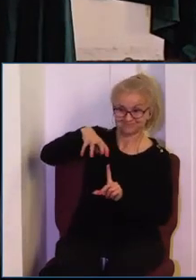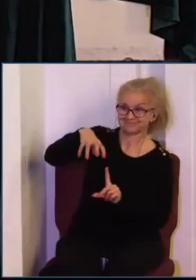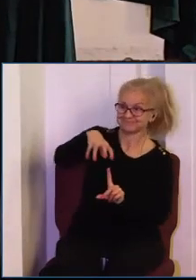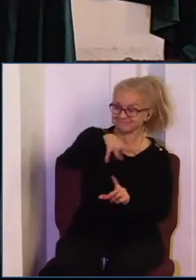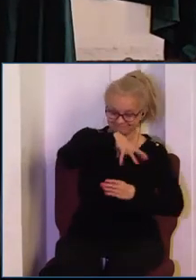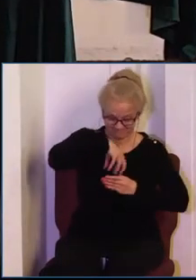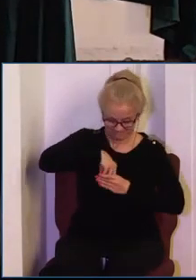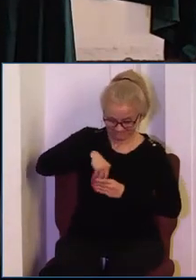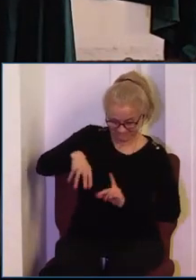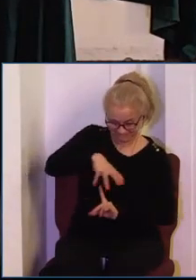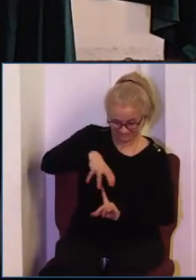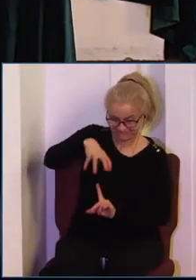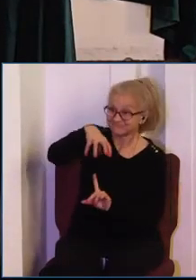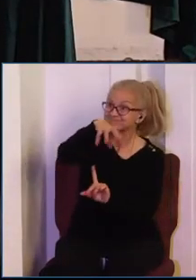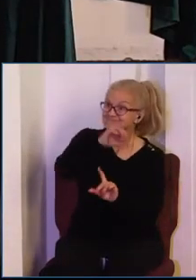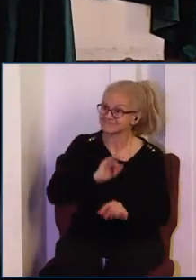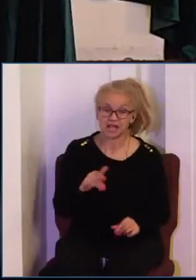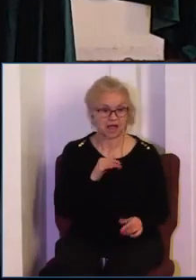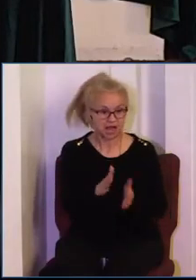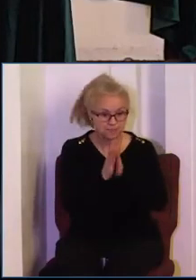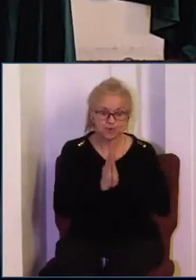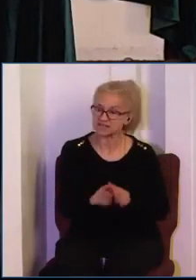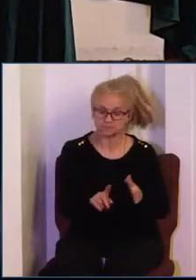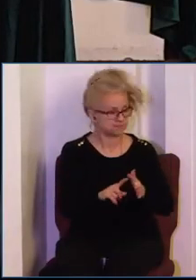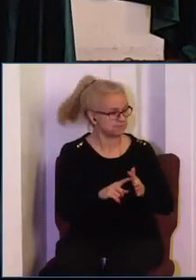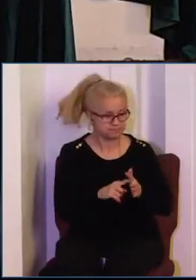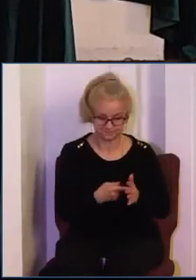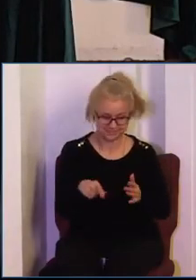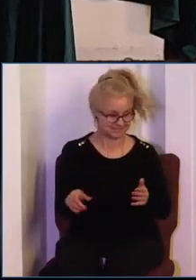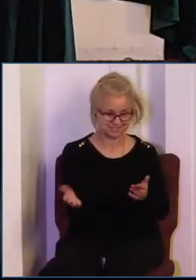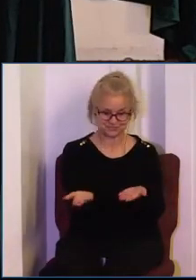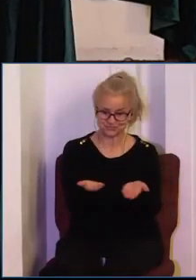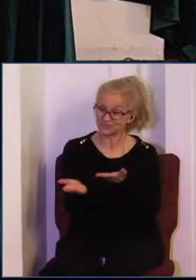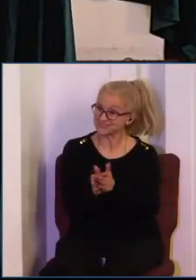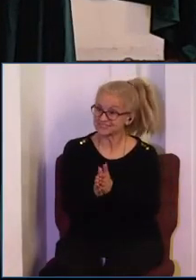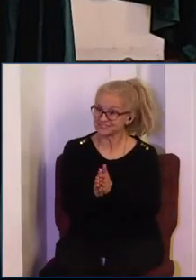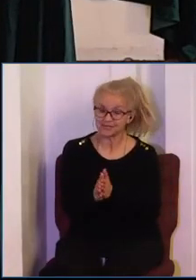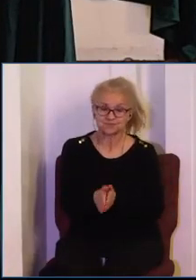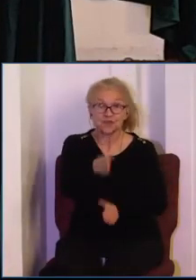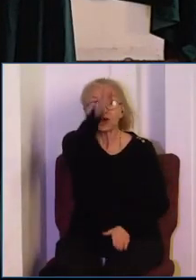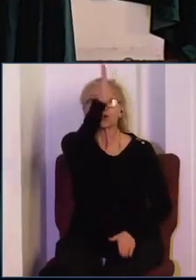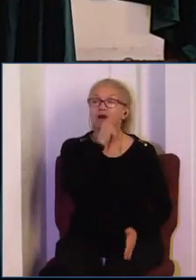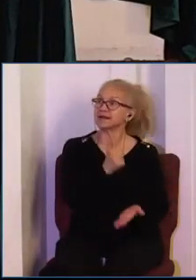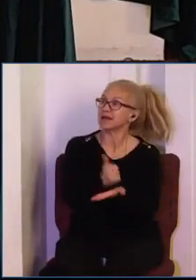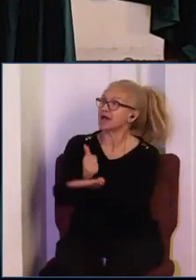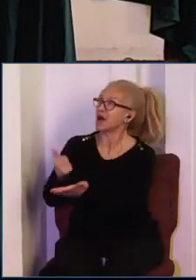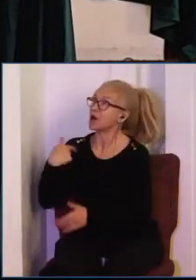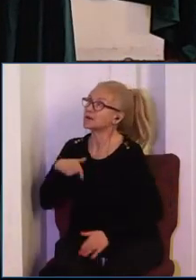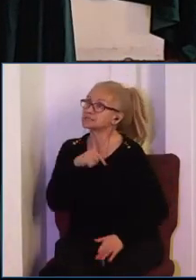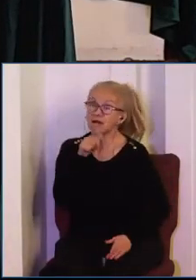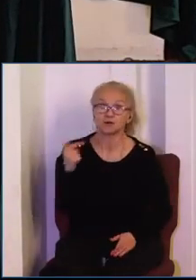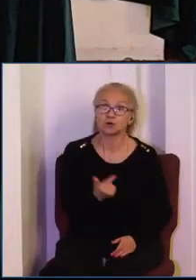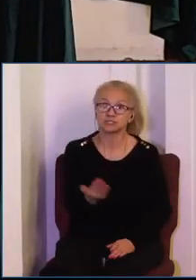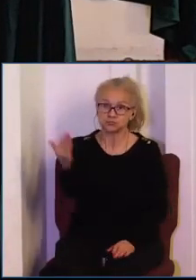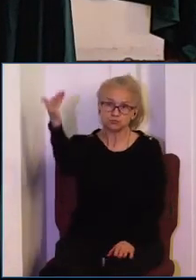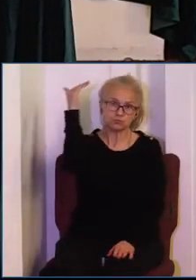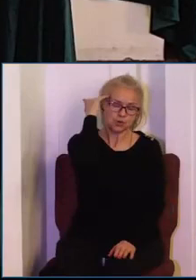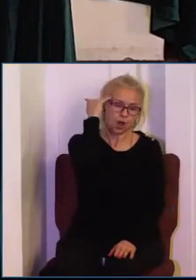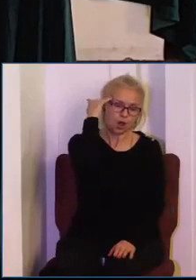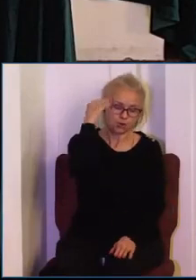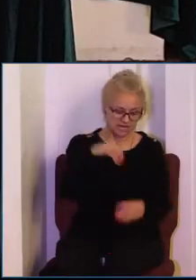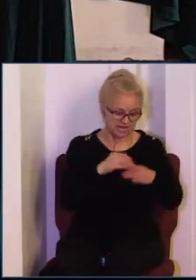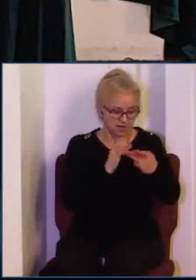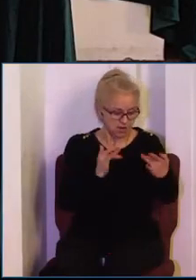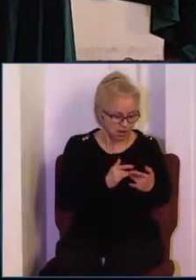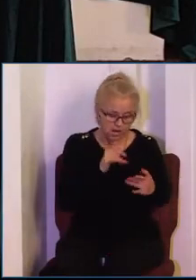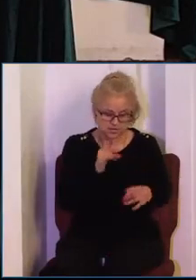pray what I pray. I prayed at the beginning of this service. God, help us not only to know in our hearts,